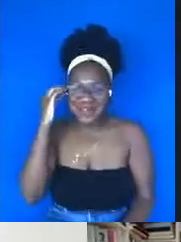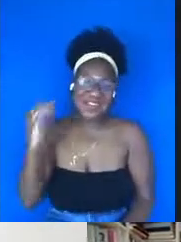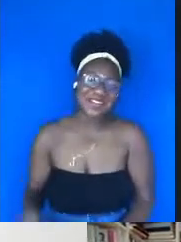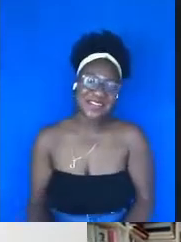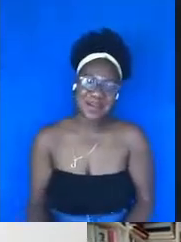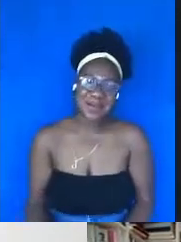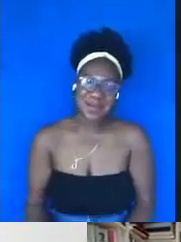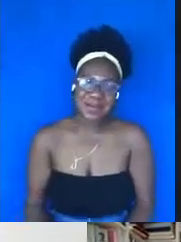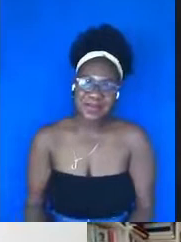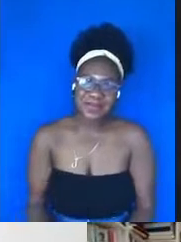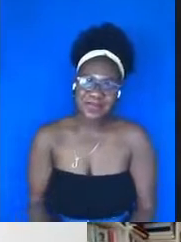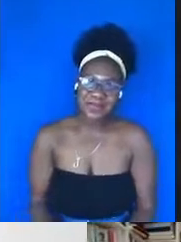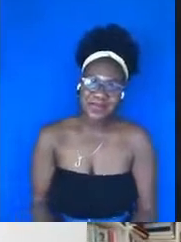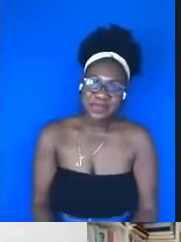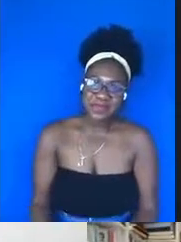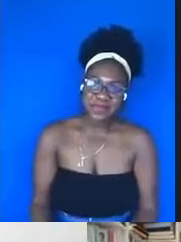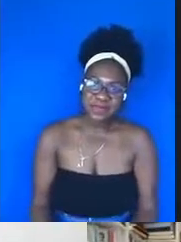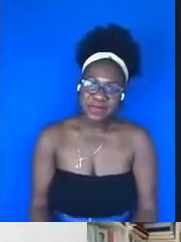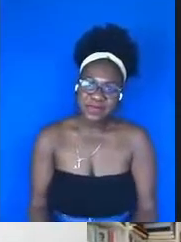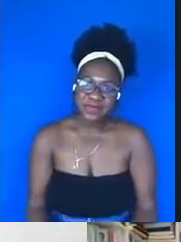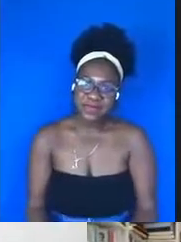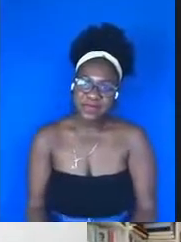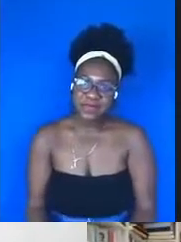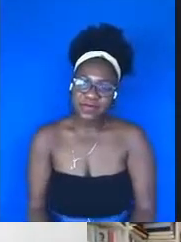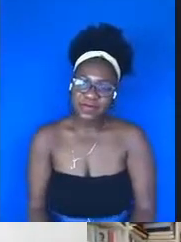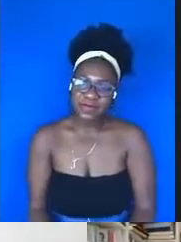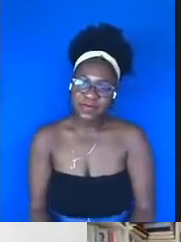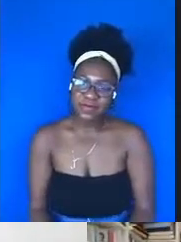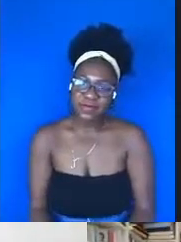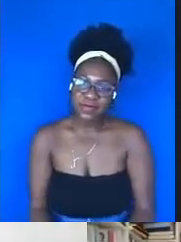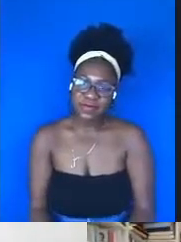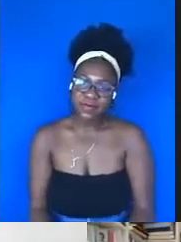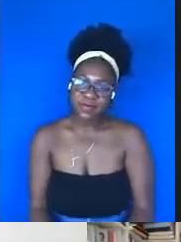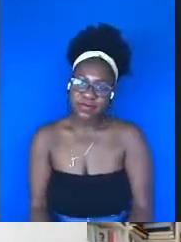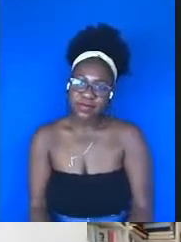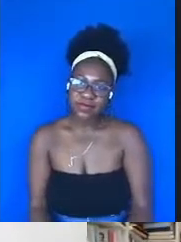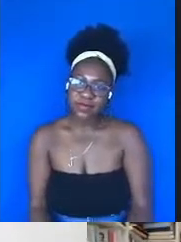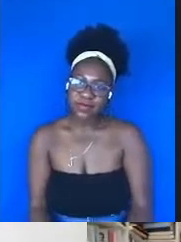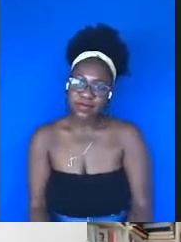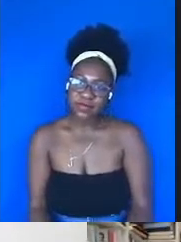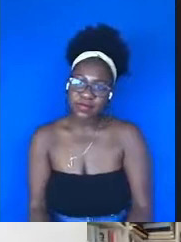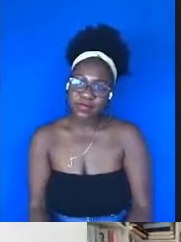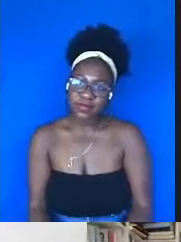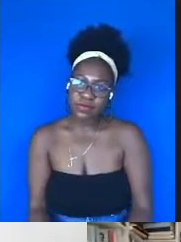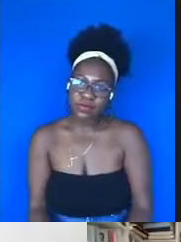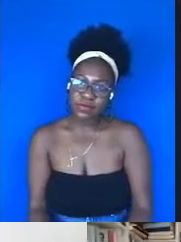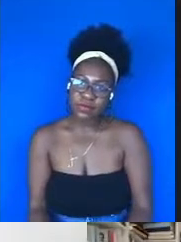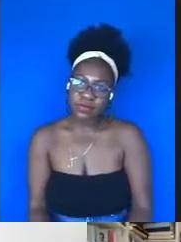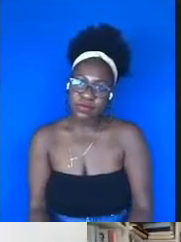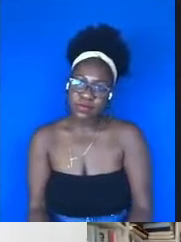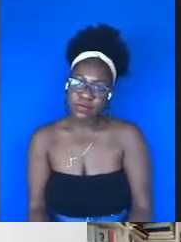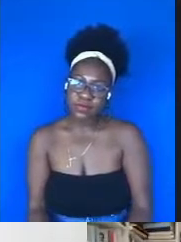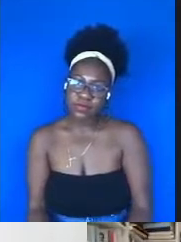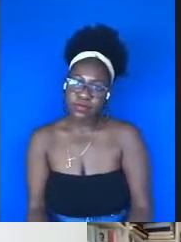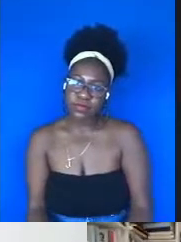Yeah. And also just to give a little more context. So what, Migdalia, can you explain what